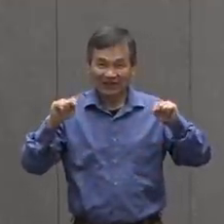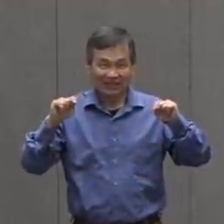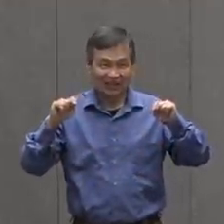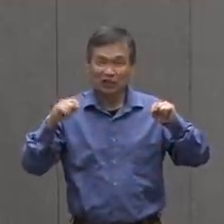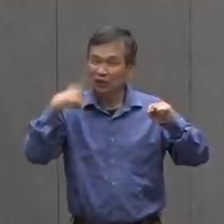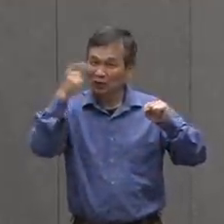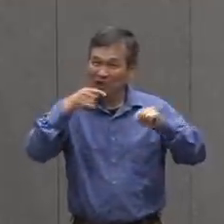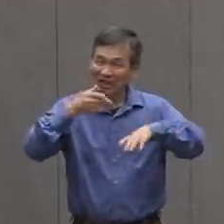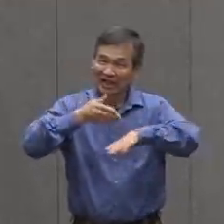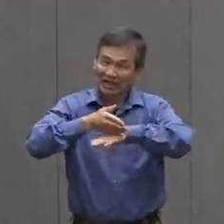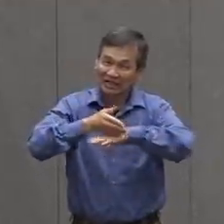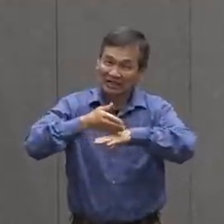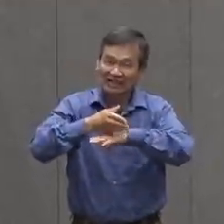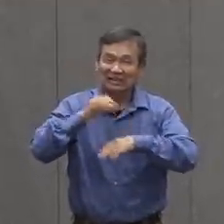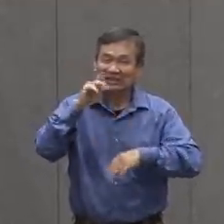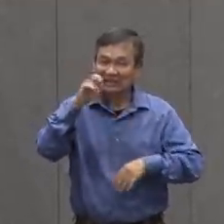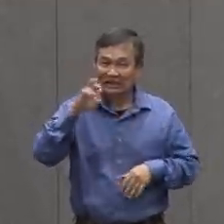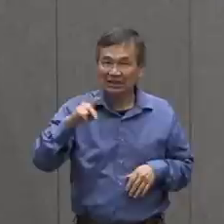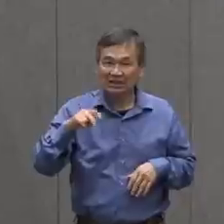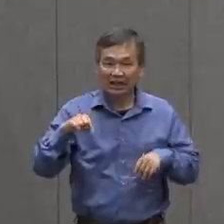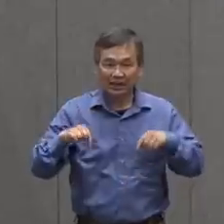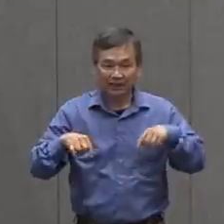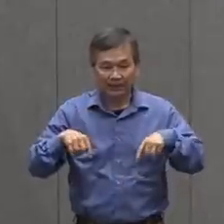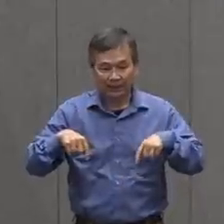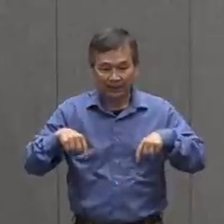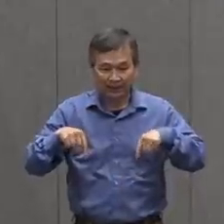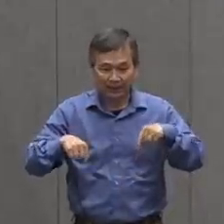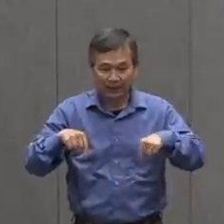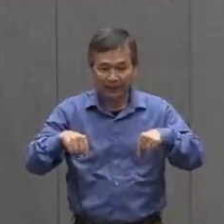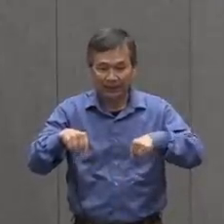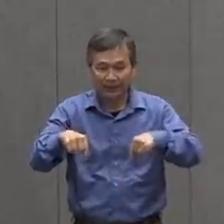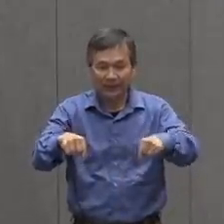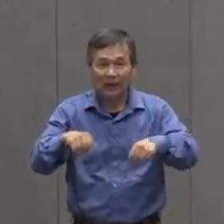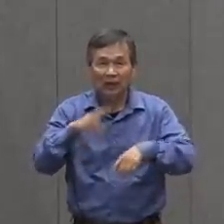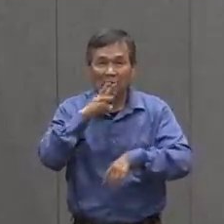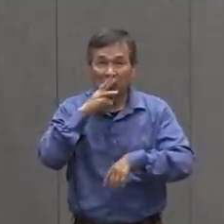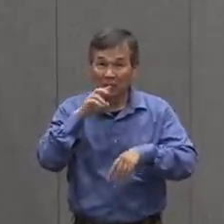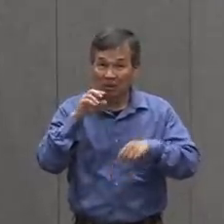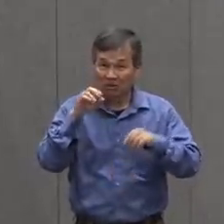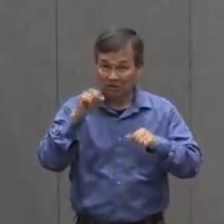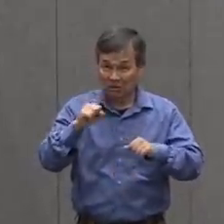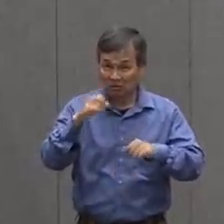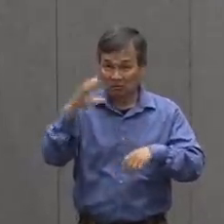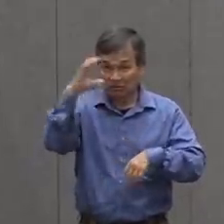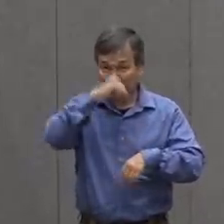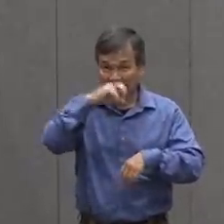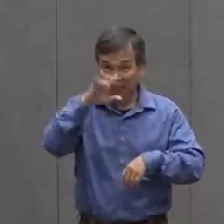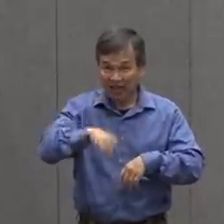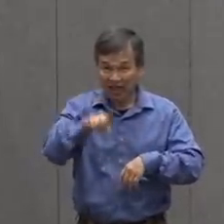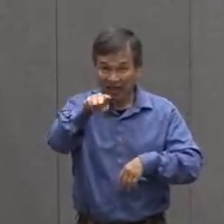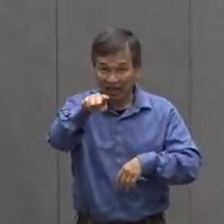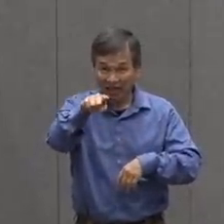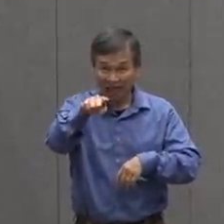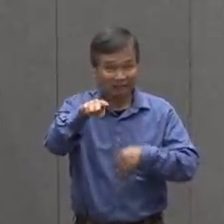sticks would be able to walk on water. Did you make that prediction? I